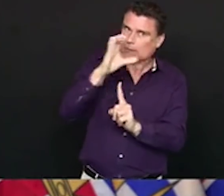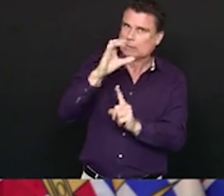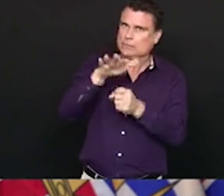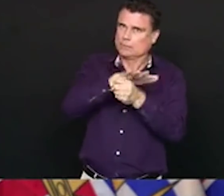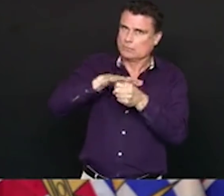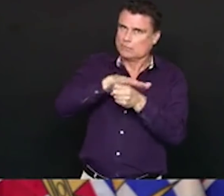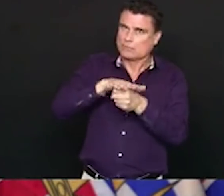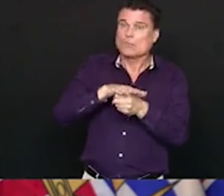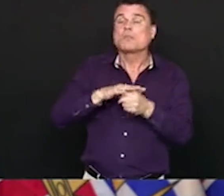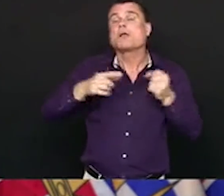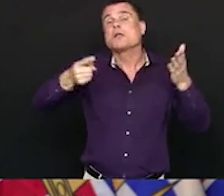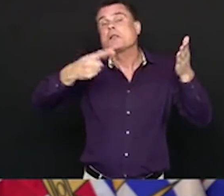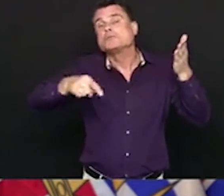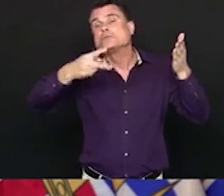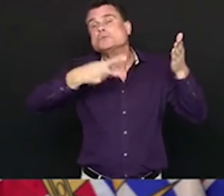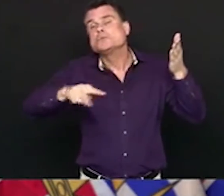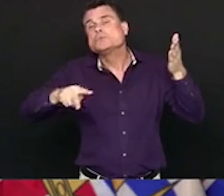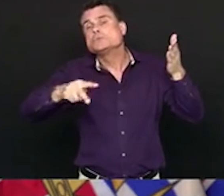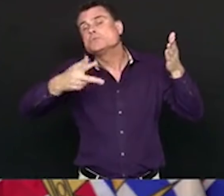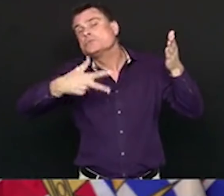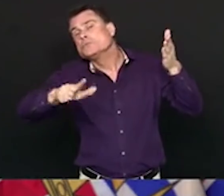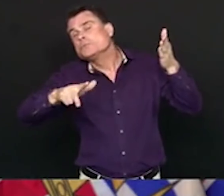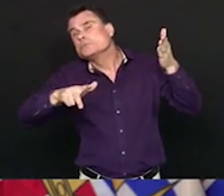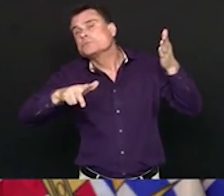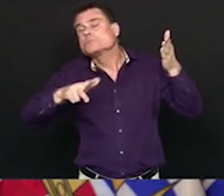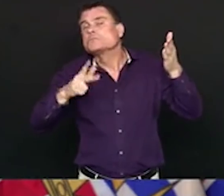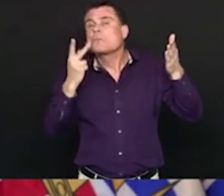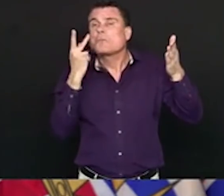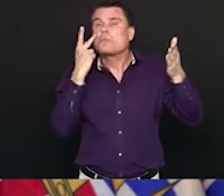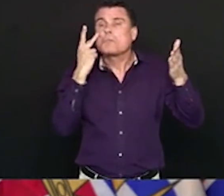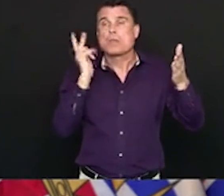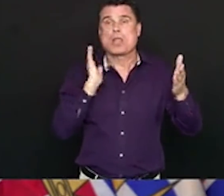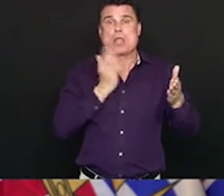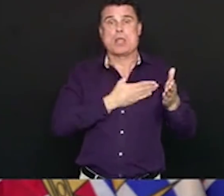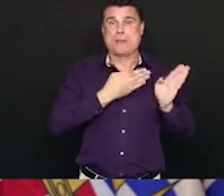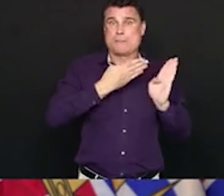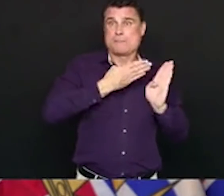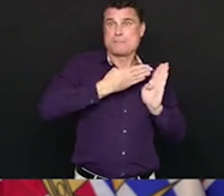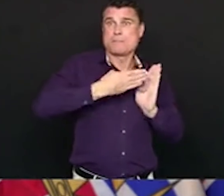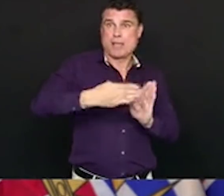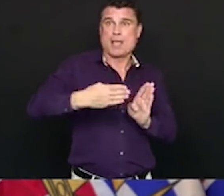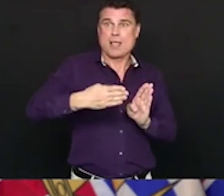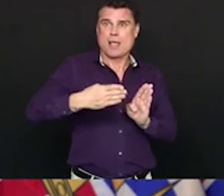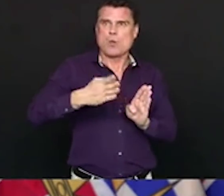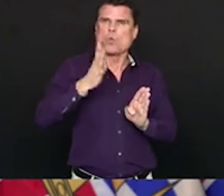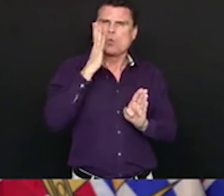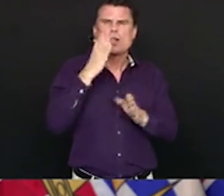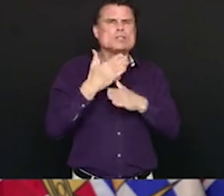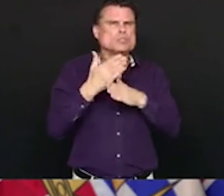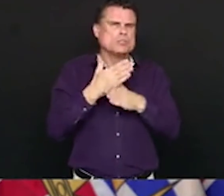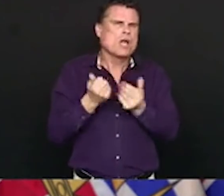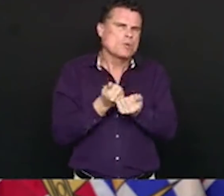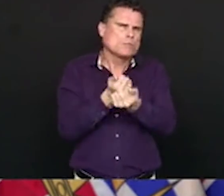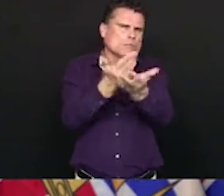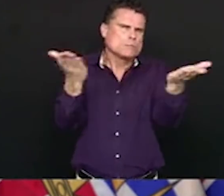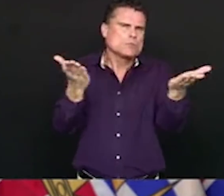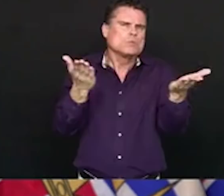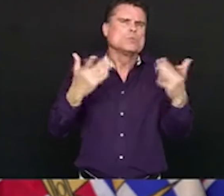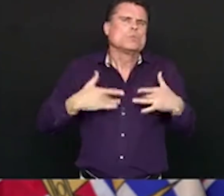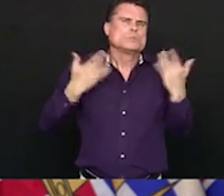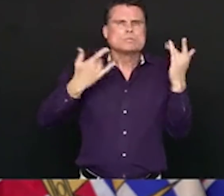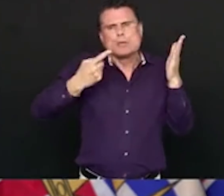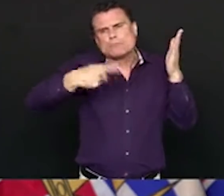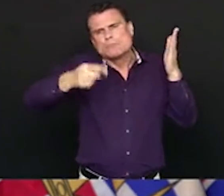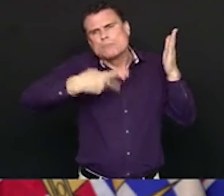be available, and we'll be sharing it with everybody as well. But I think it's really important to recognize that we are